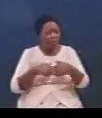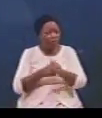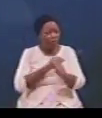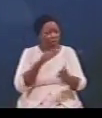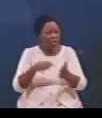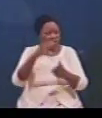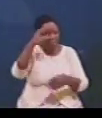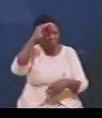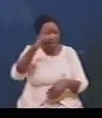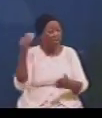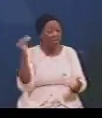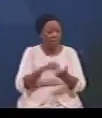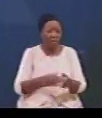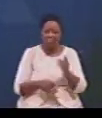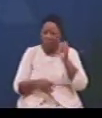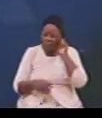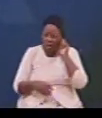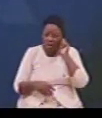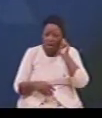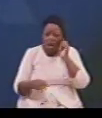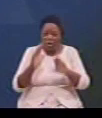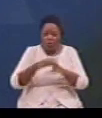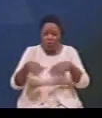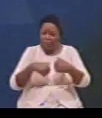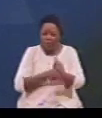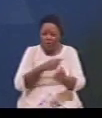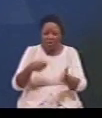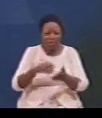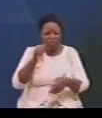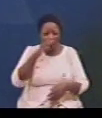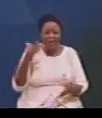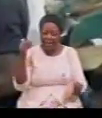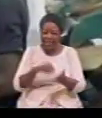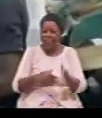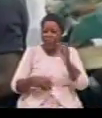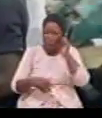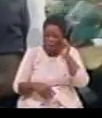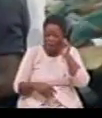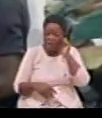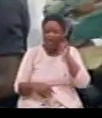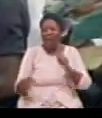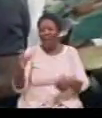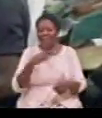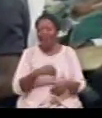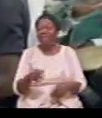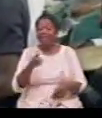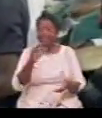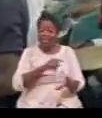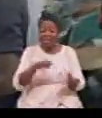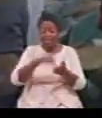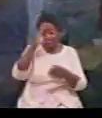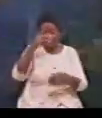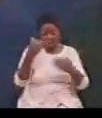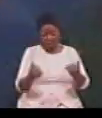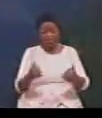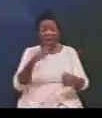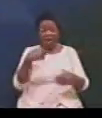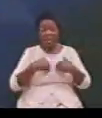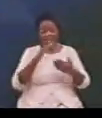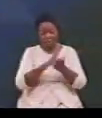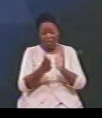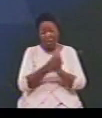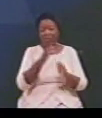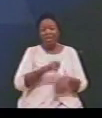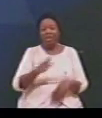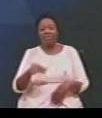this man again. Don't follow this woman again. He now has become a